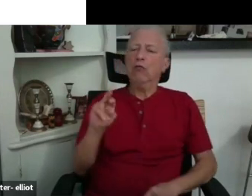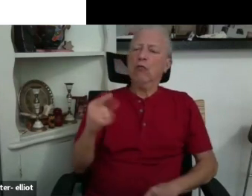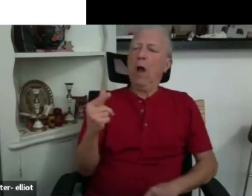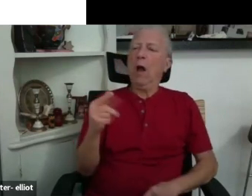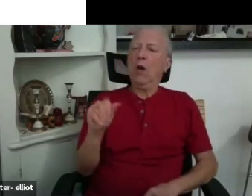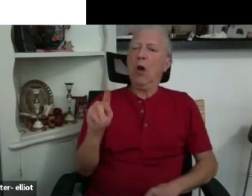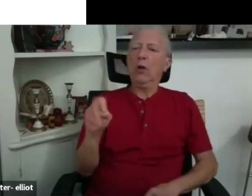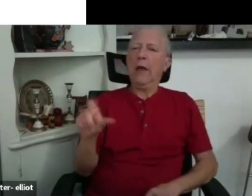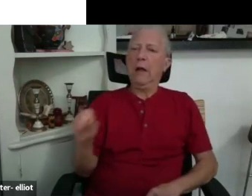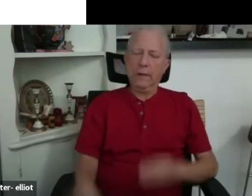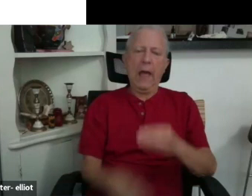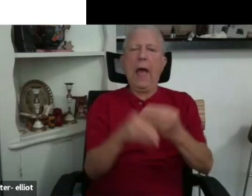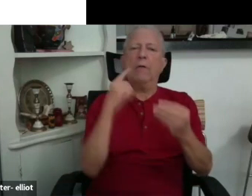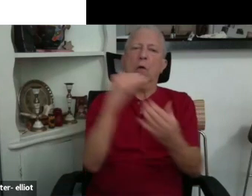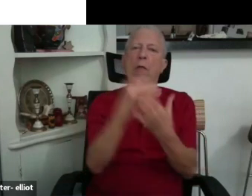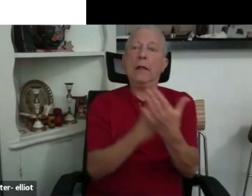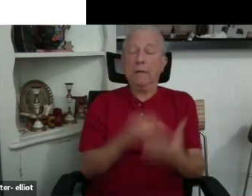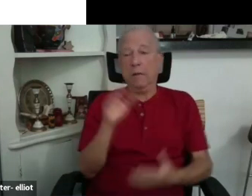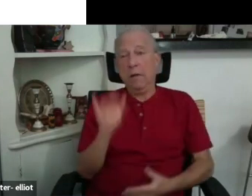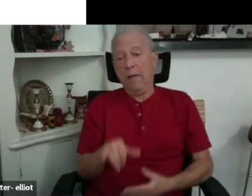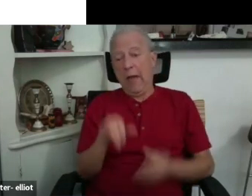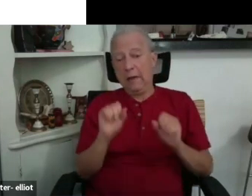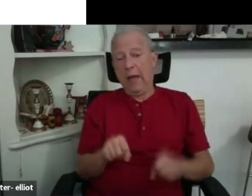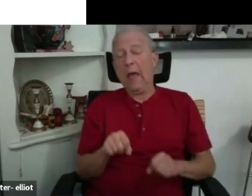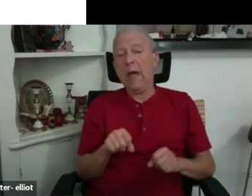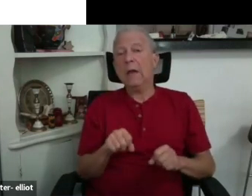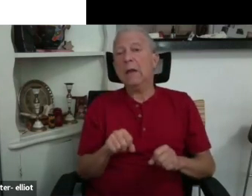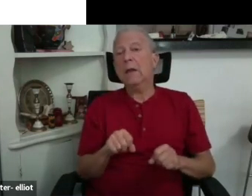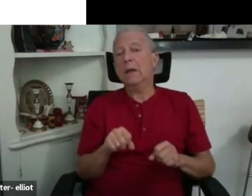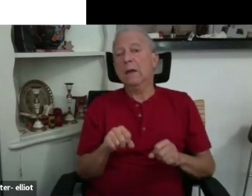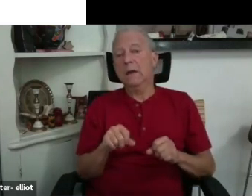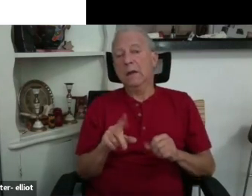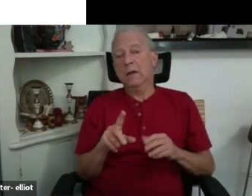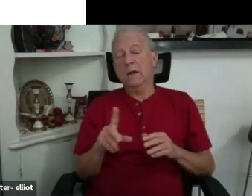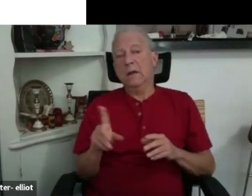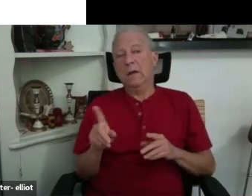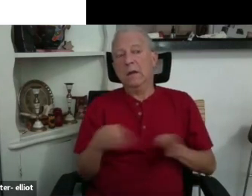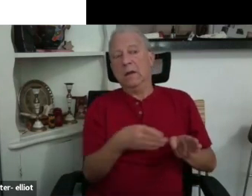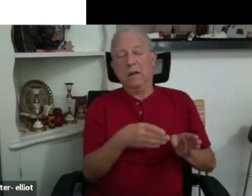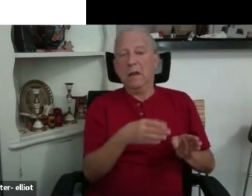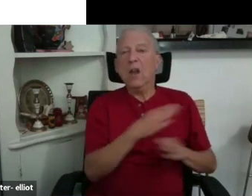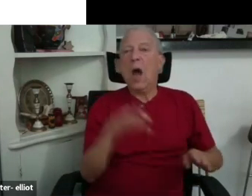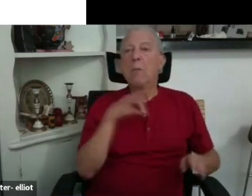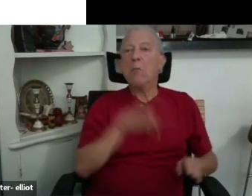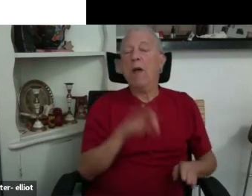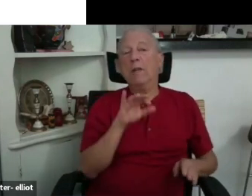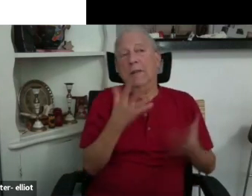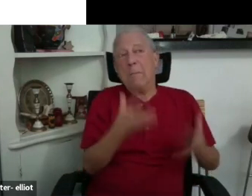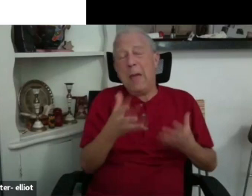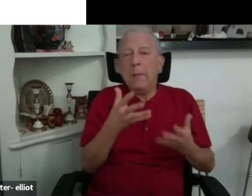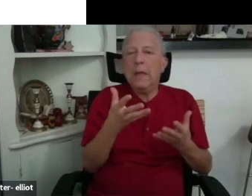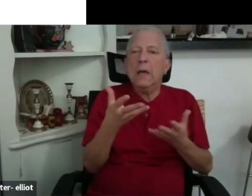terrorist organizations, and this could implicate nonprofits that provide services to immigrants that may have interacted with cartels.